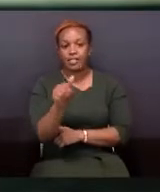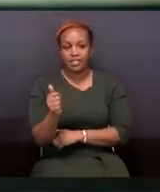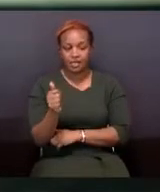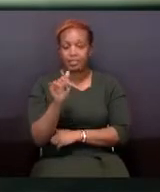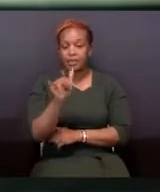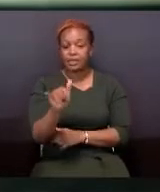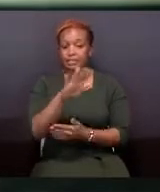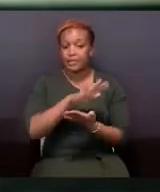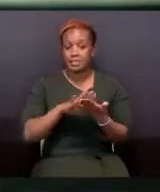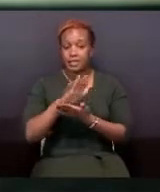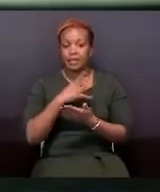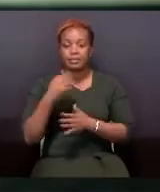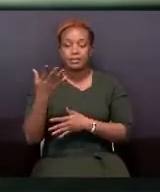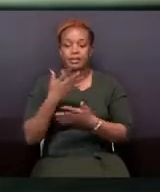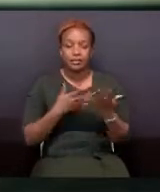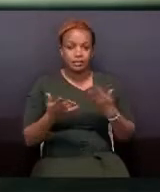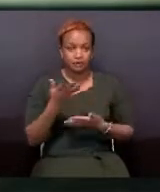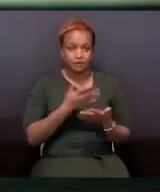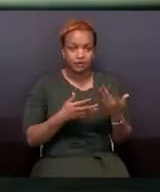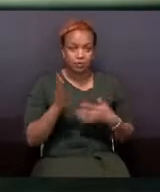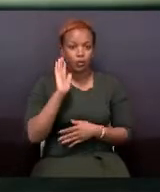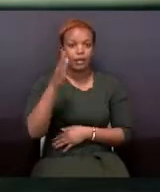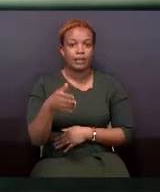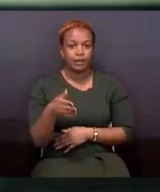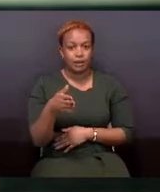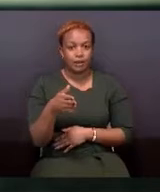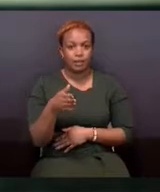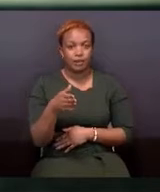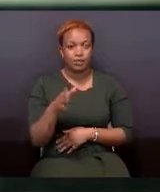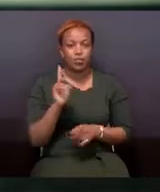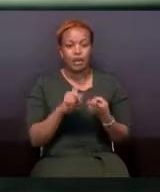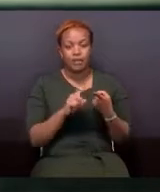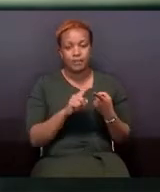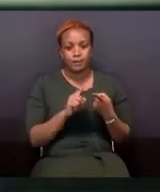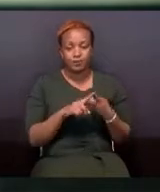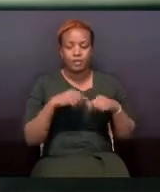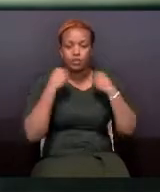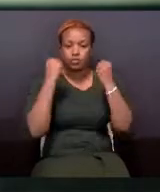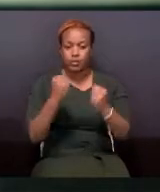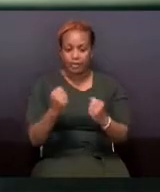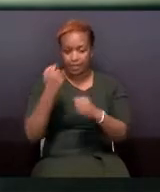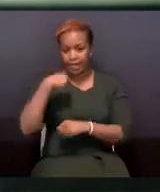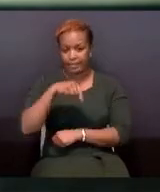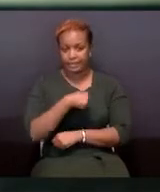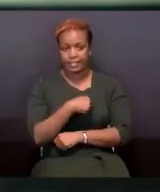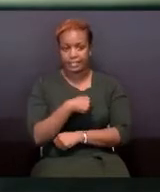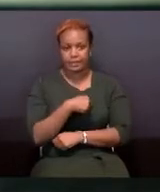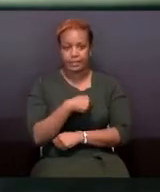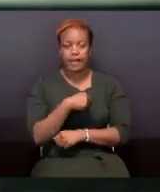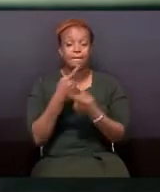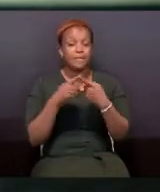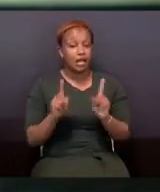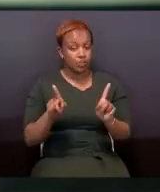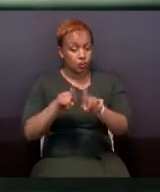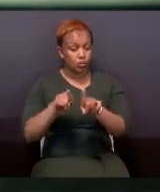space and interaction, will, one, strengthen us, but to